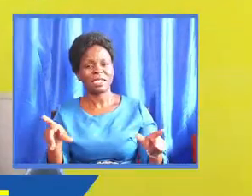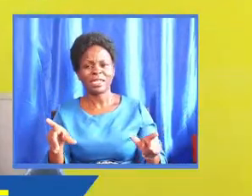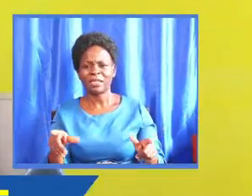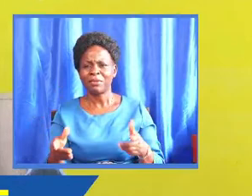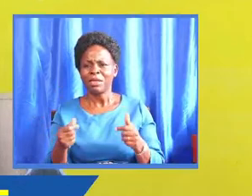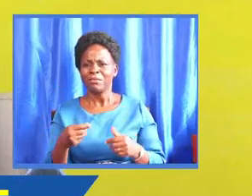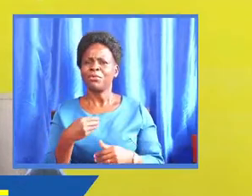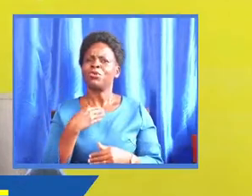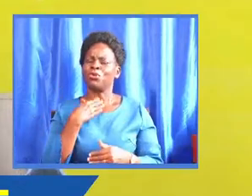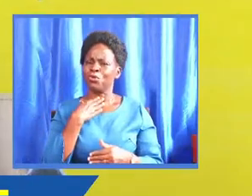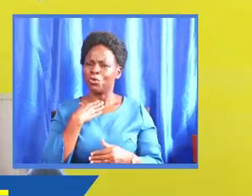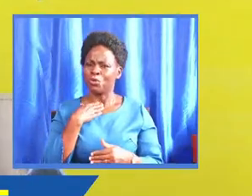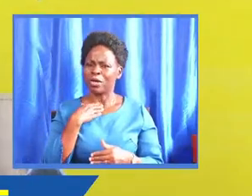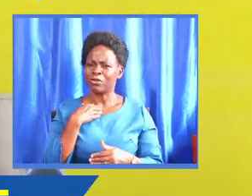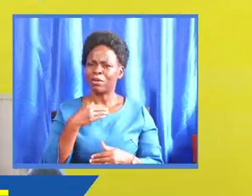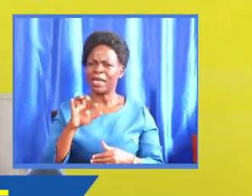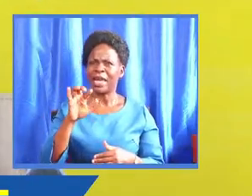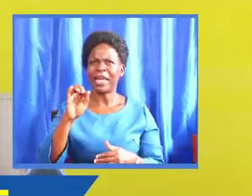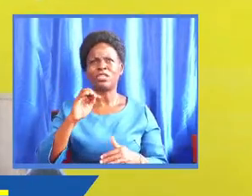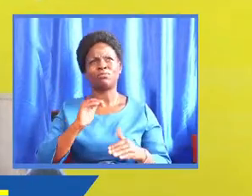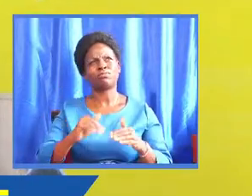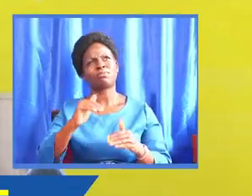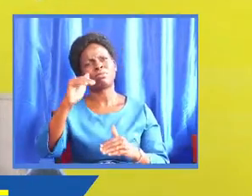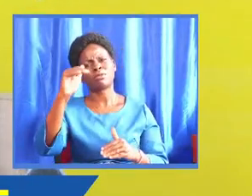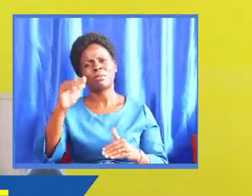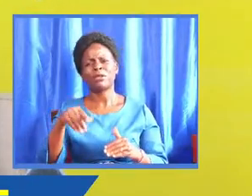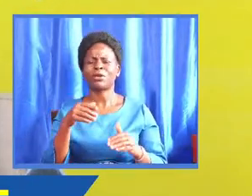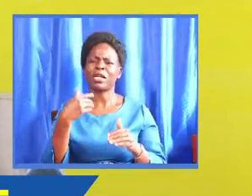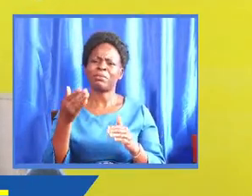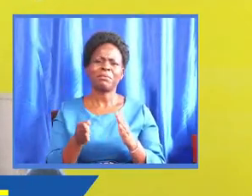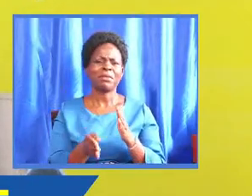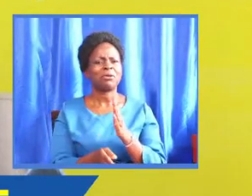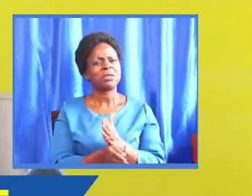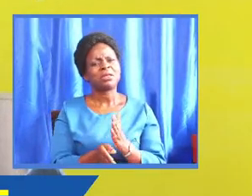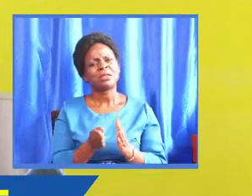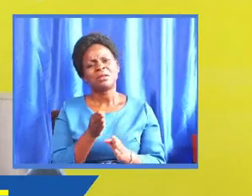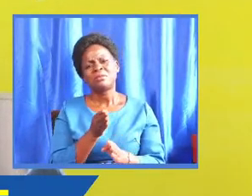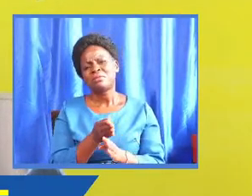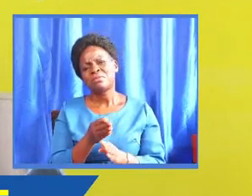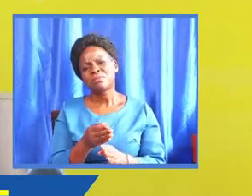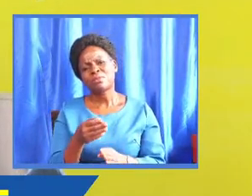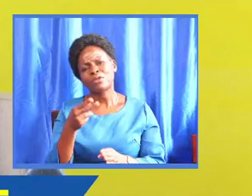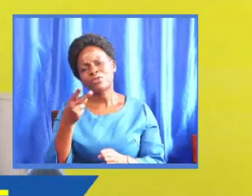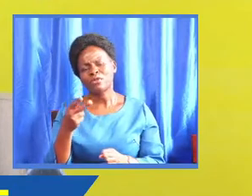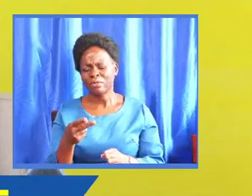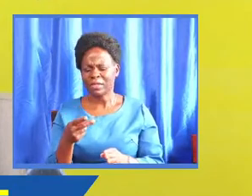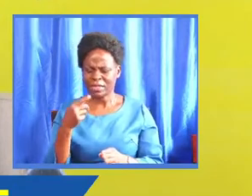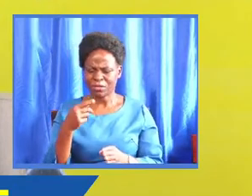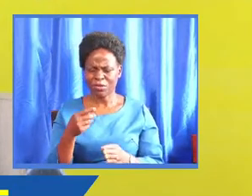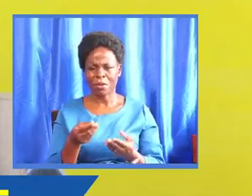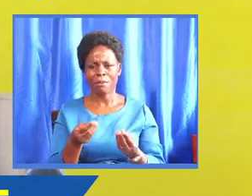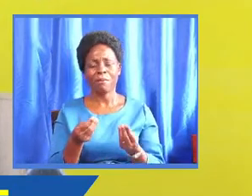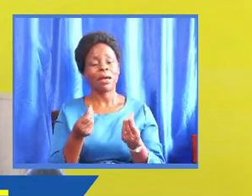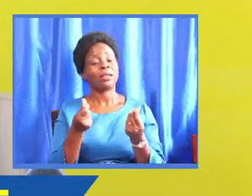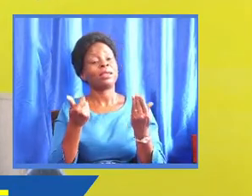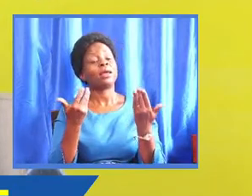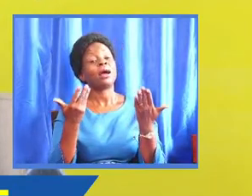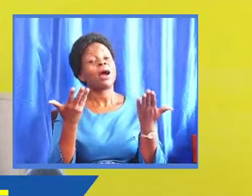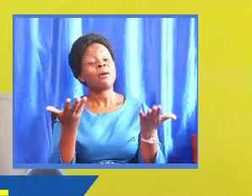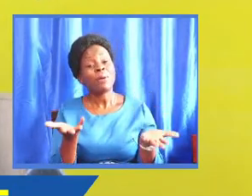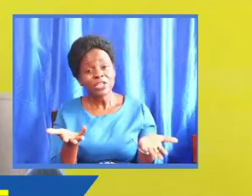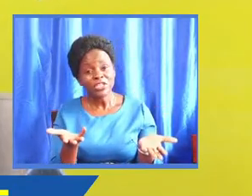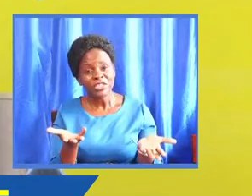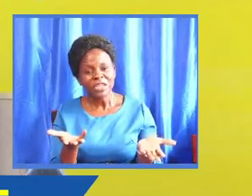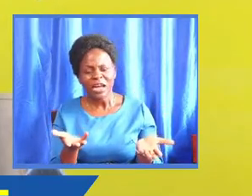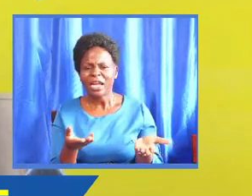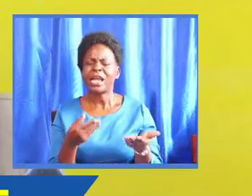might wish to have 8 apartments, but you can only afford 4. So you need to figure out how much money is at my disposal and how much money